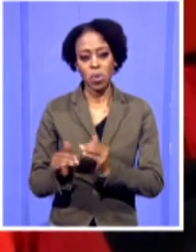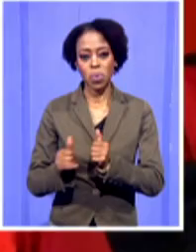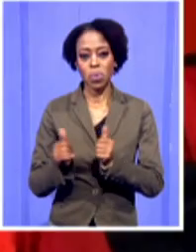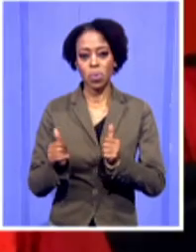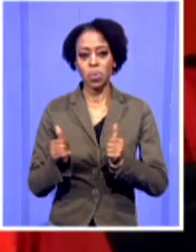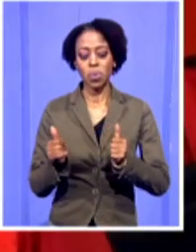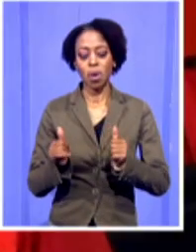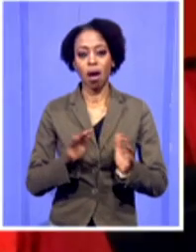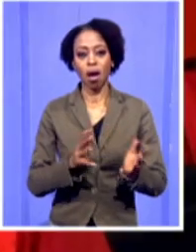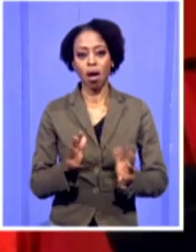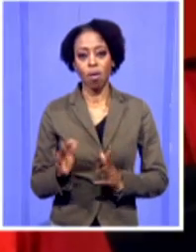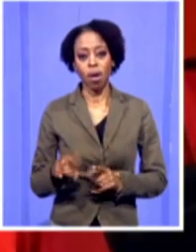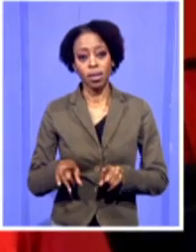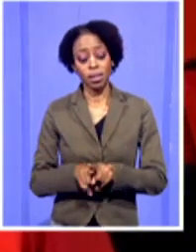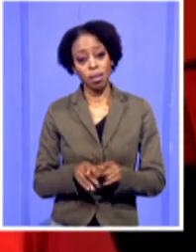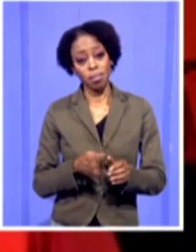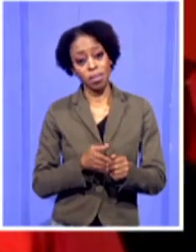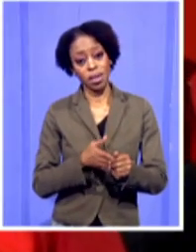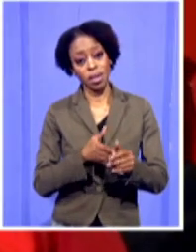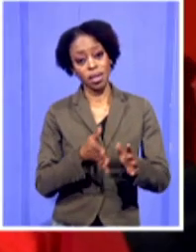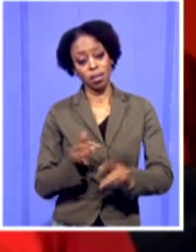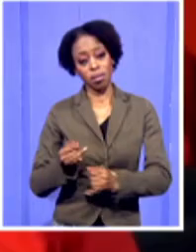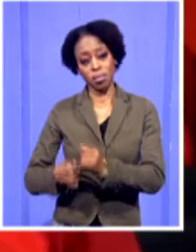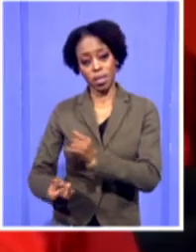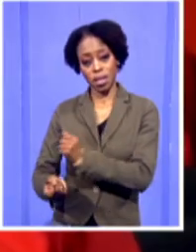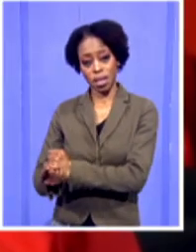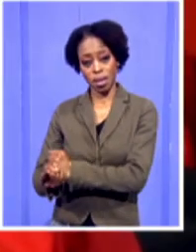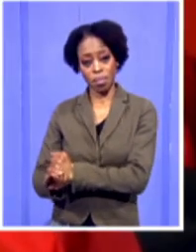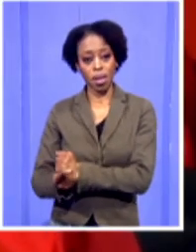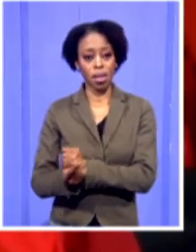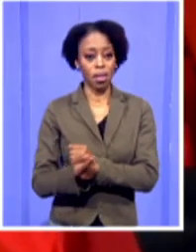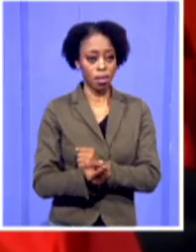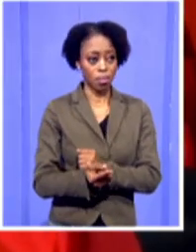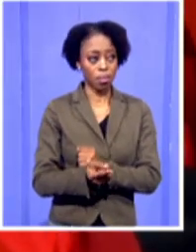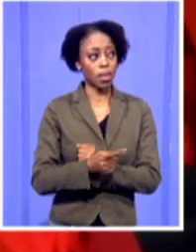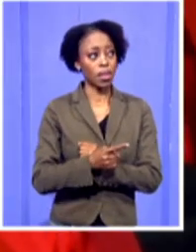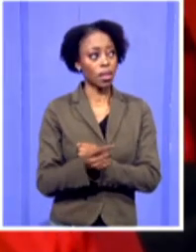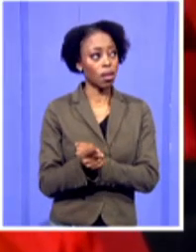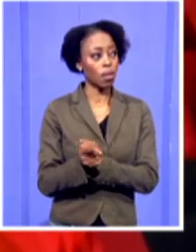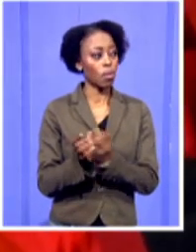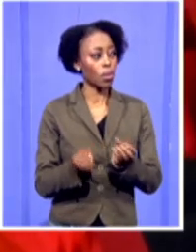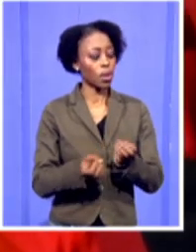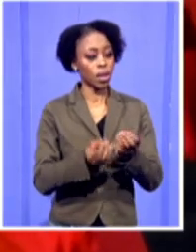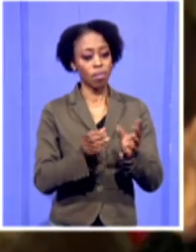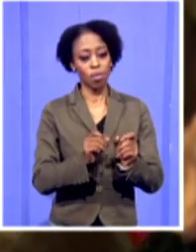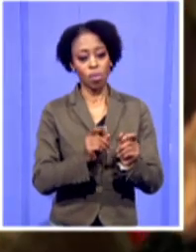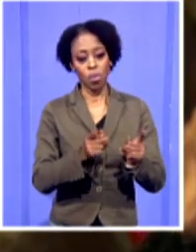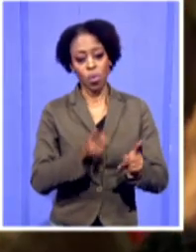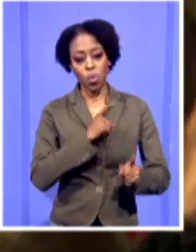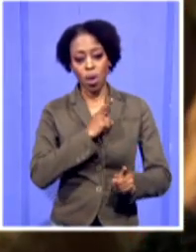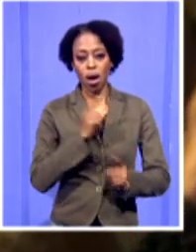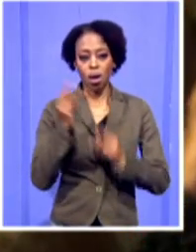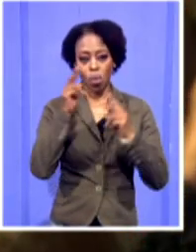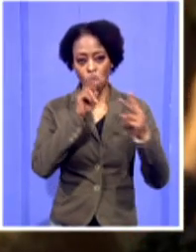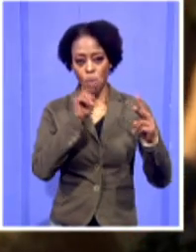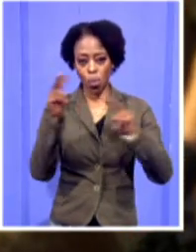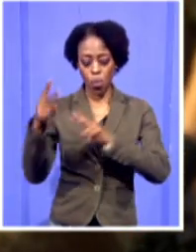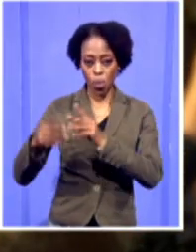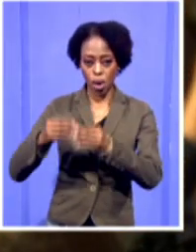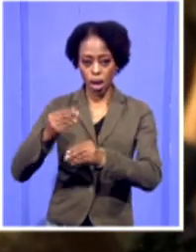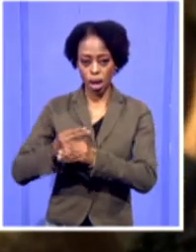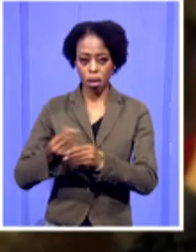such a manner and leadership erred. Congress was given space to air their views on the